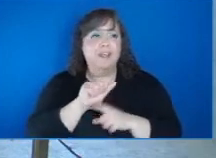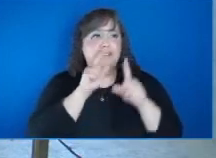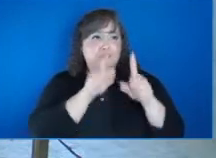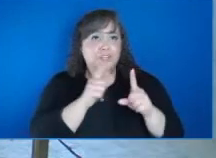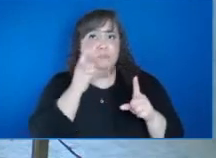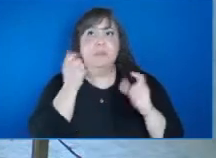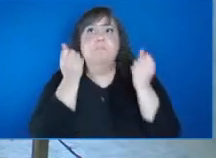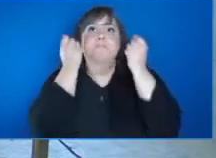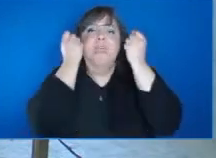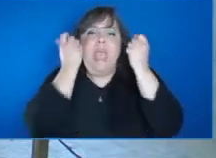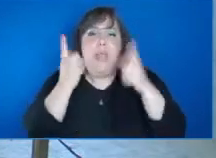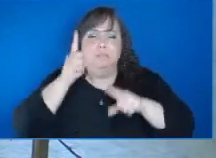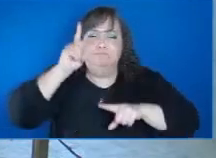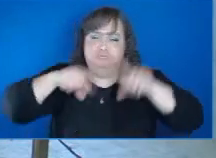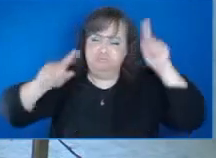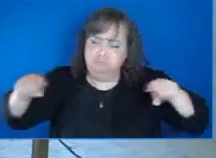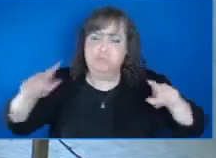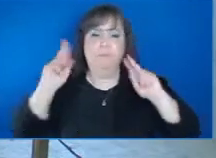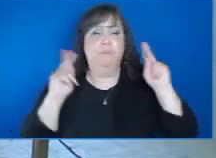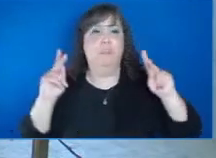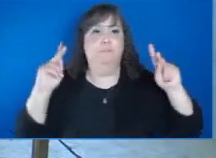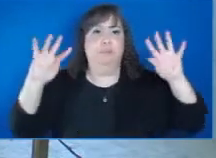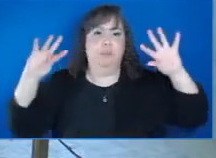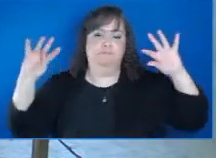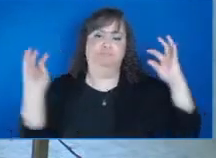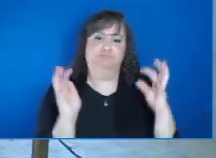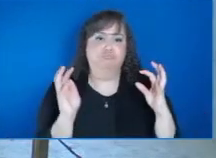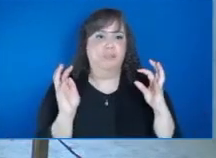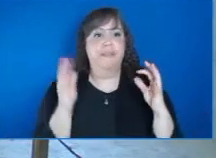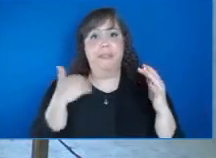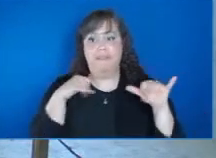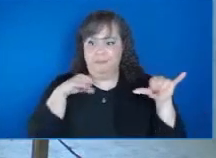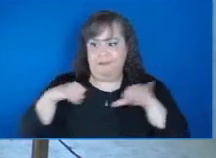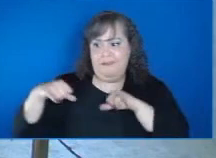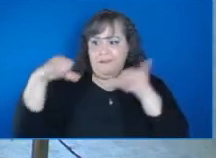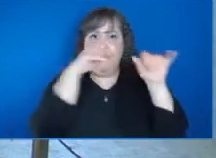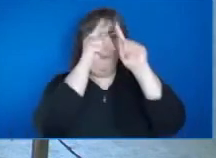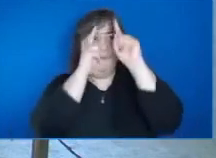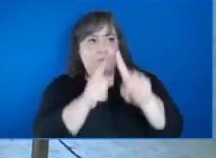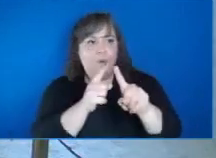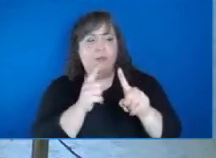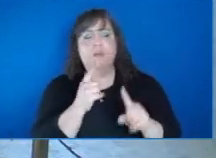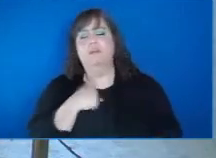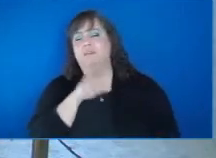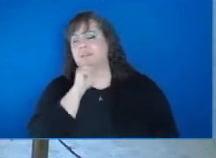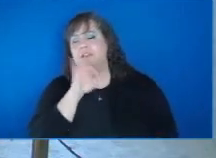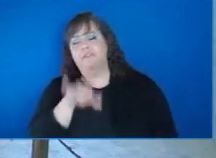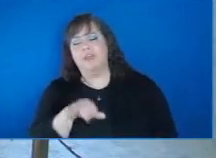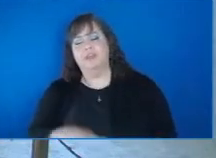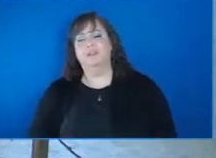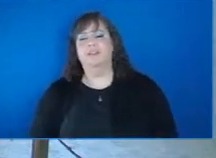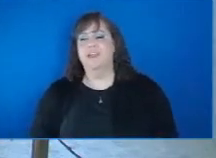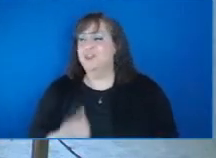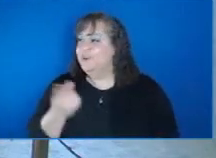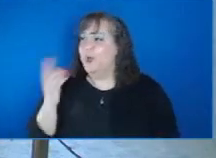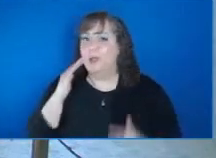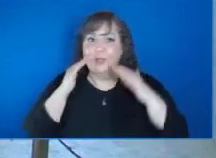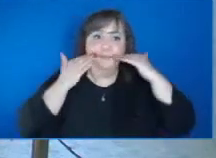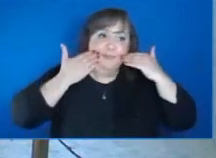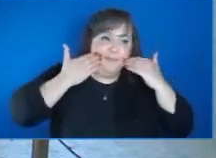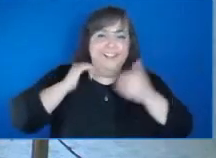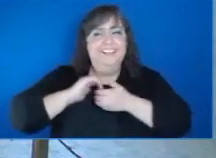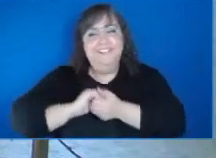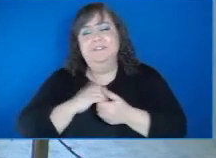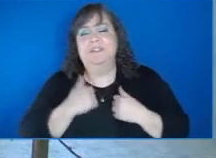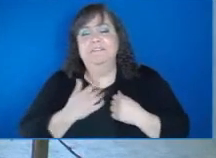with a common goal. Okay, well, you are all smiles, and I've got the warm fuzzies about collaboration and the village